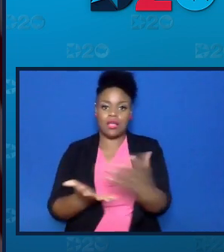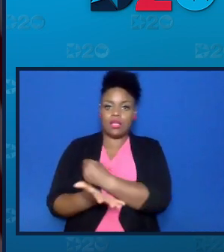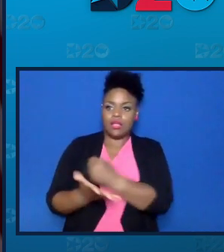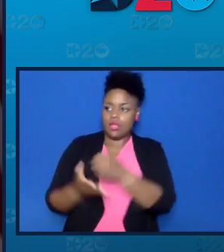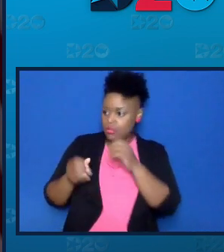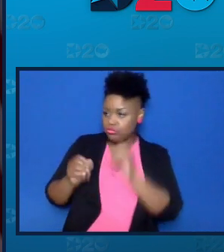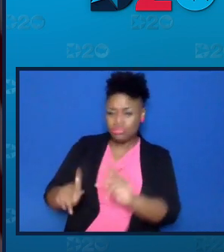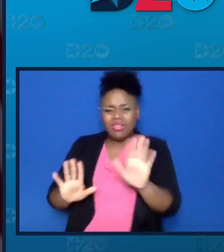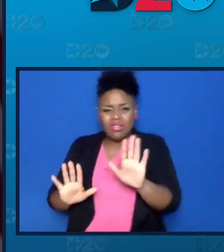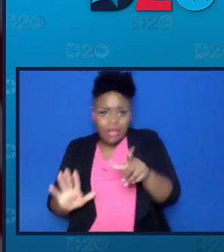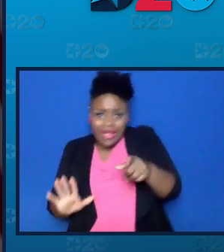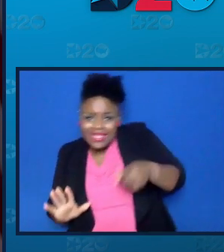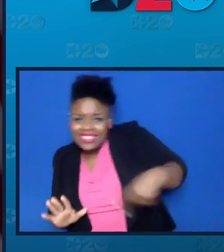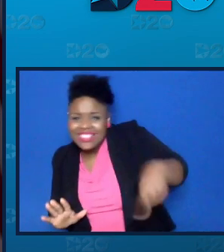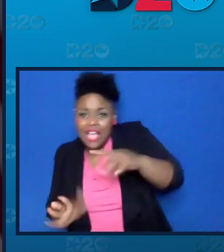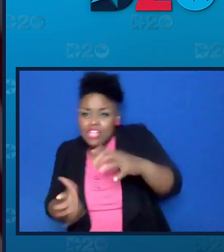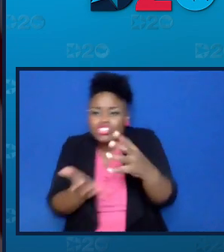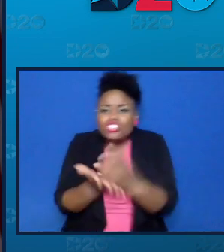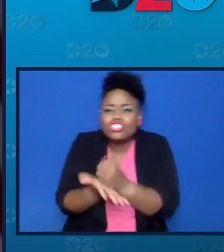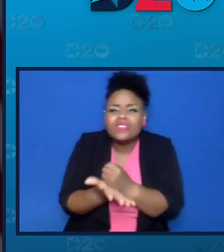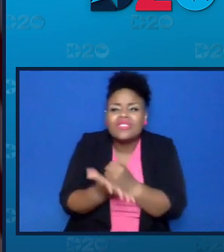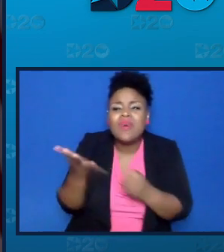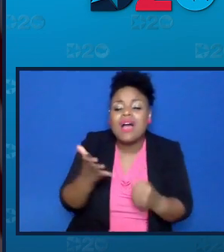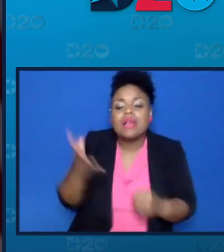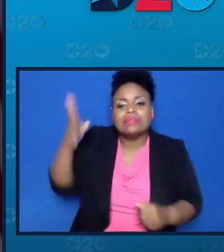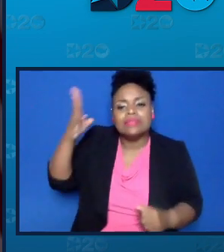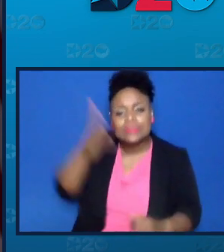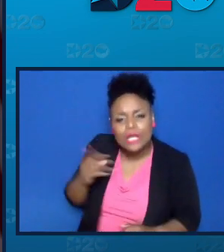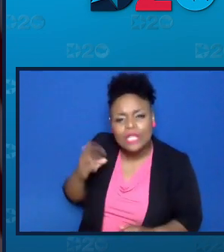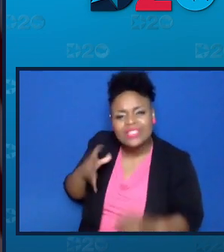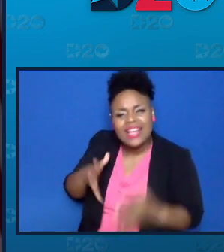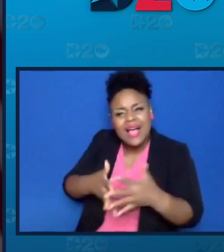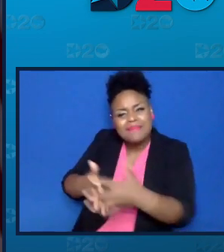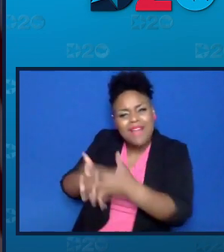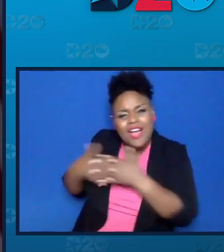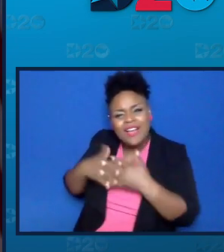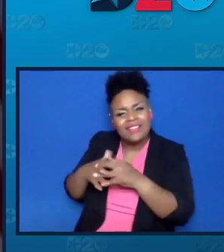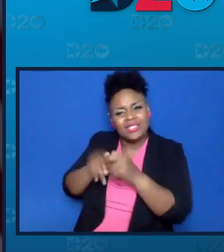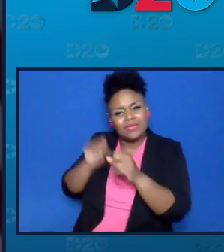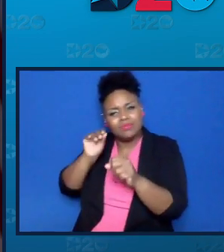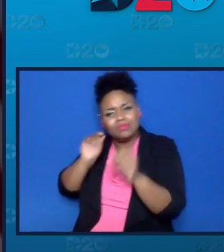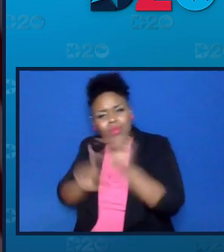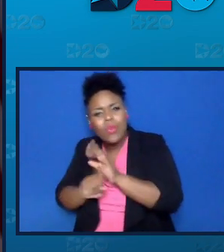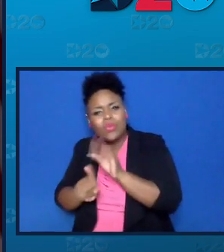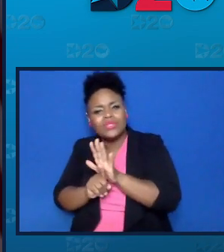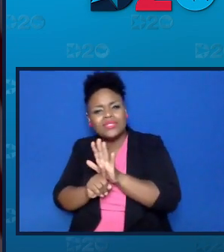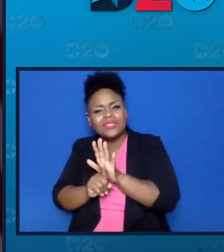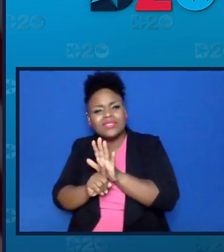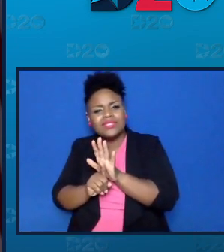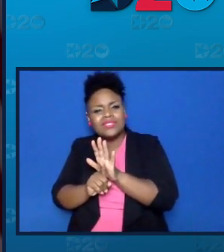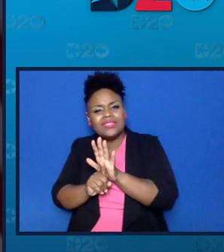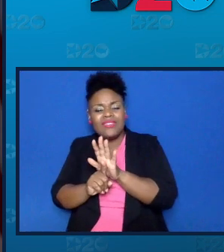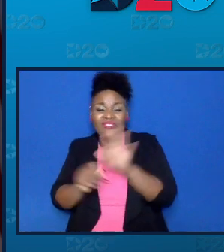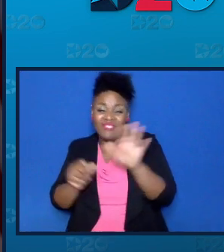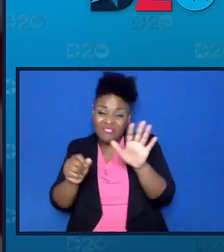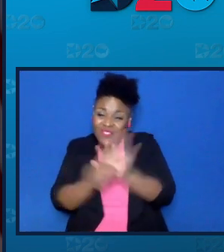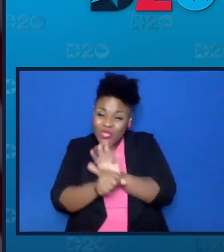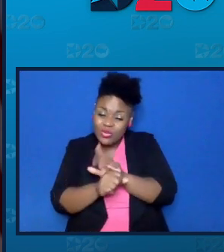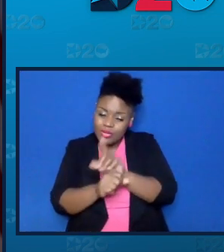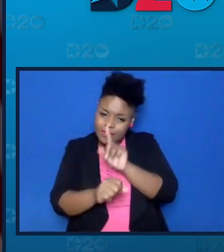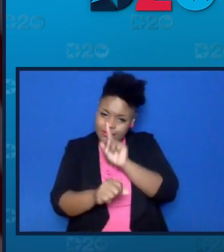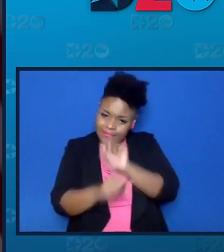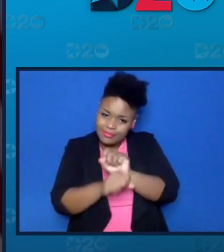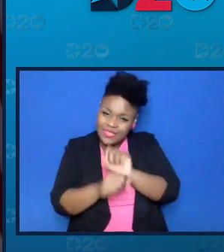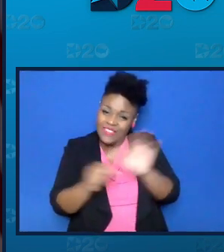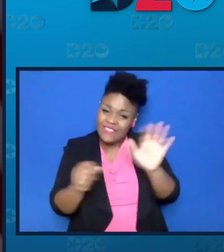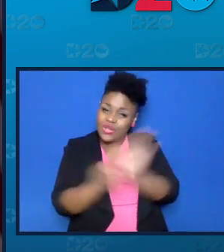deserve the experience of America's promise. They deserve to experience it in full. You